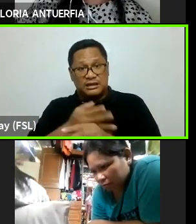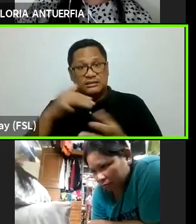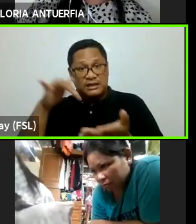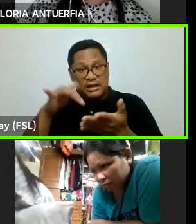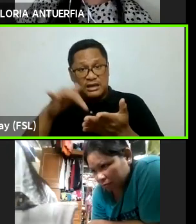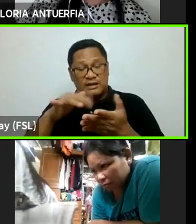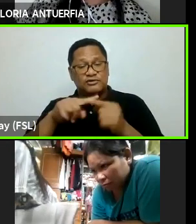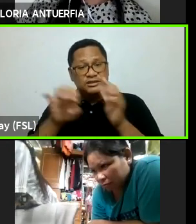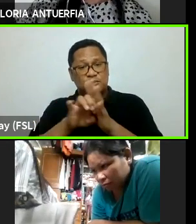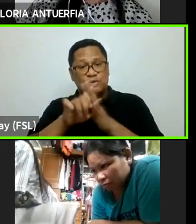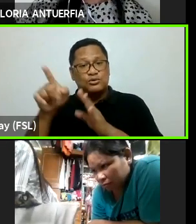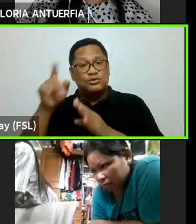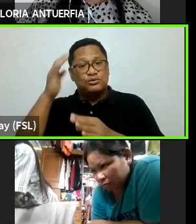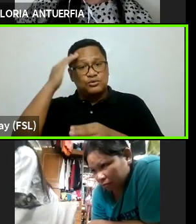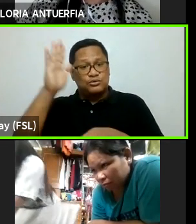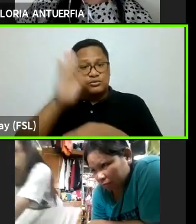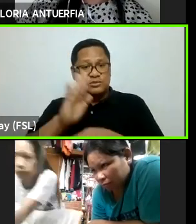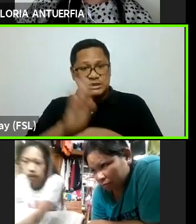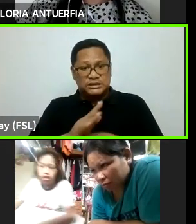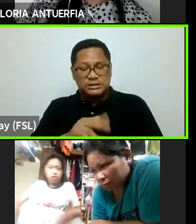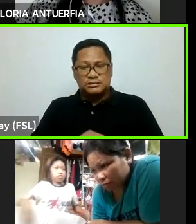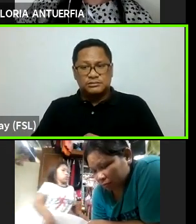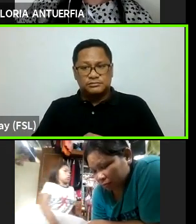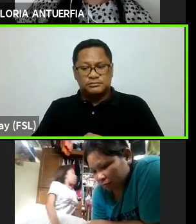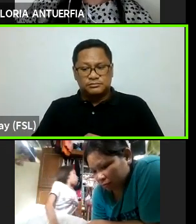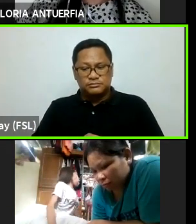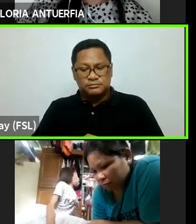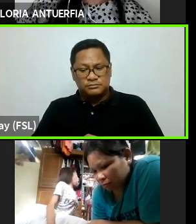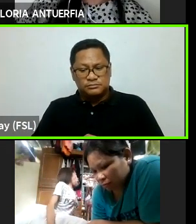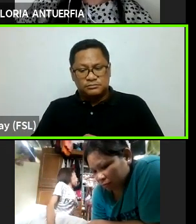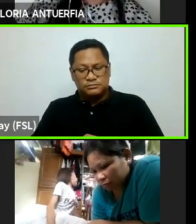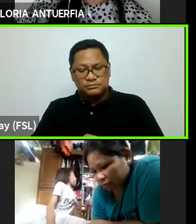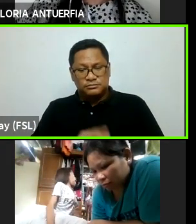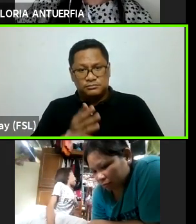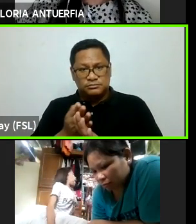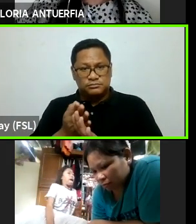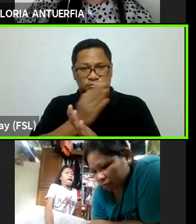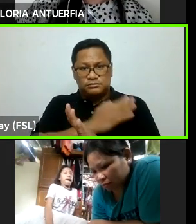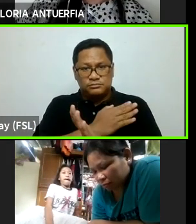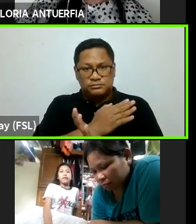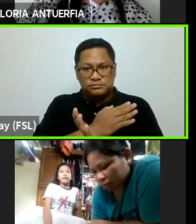know about business is, before I get into